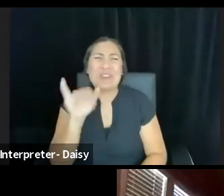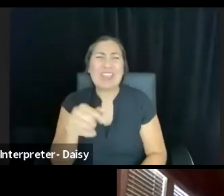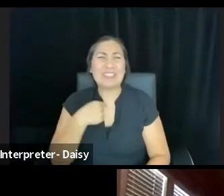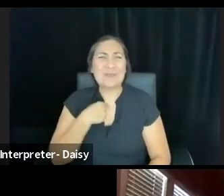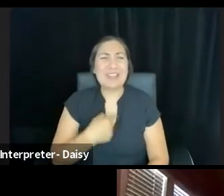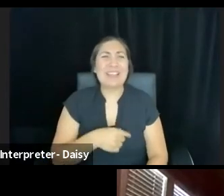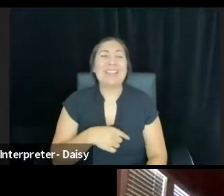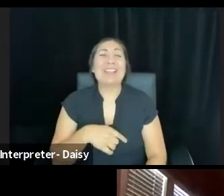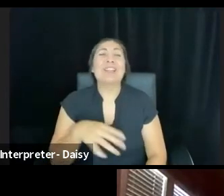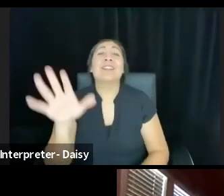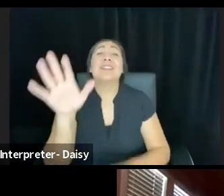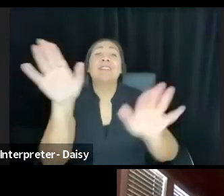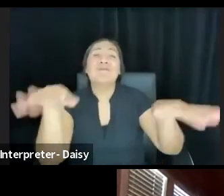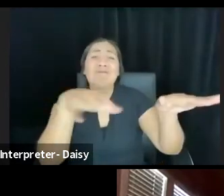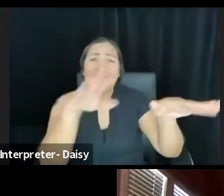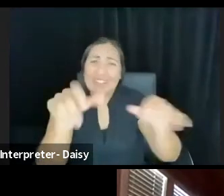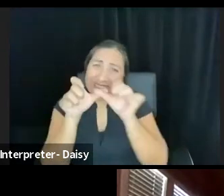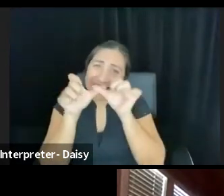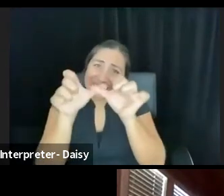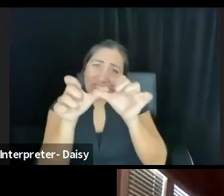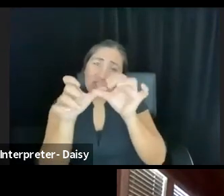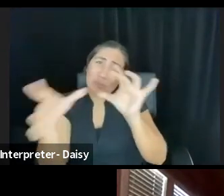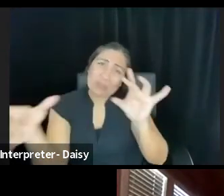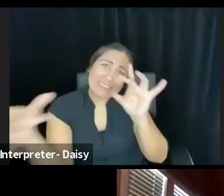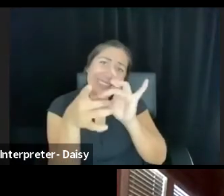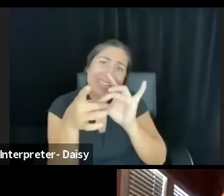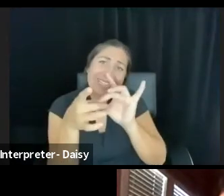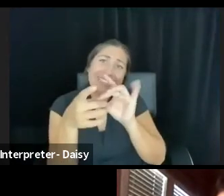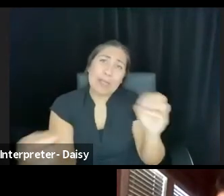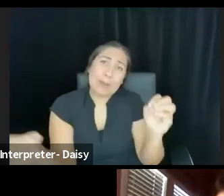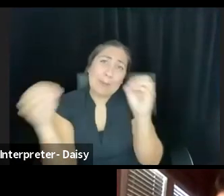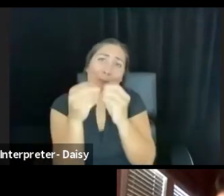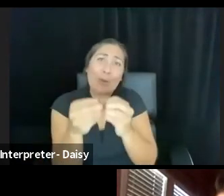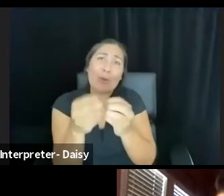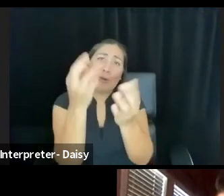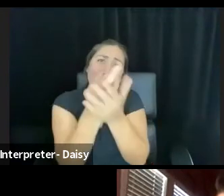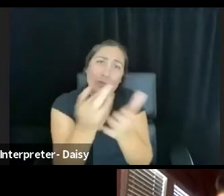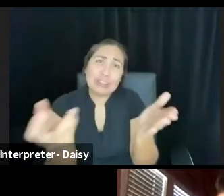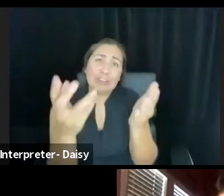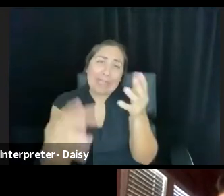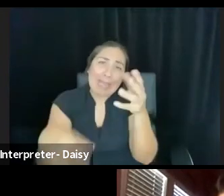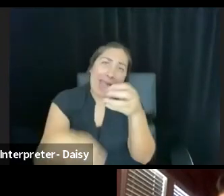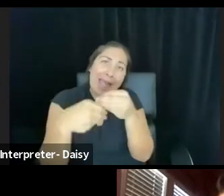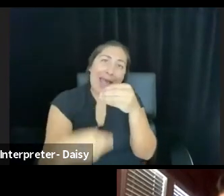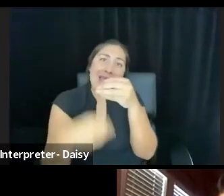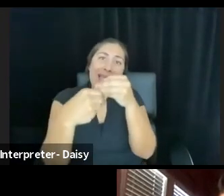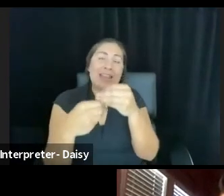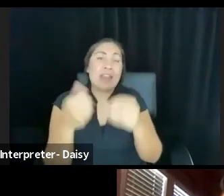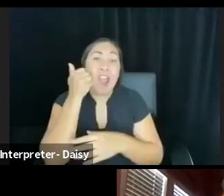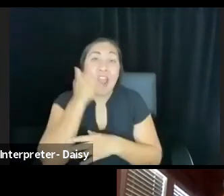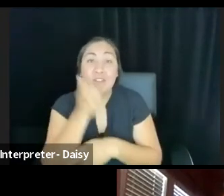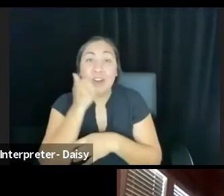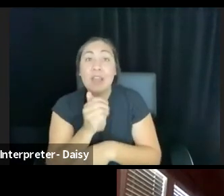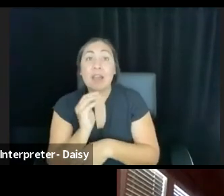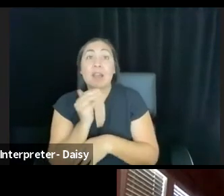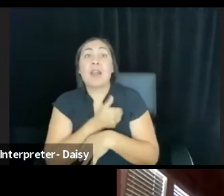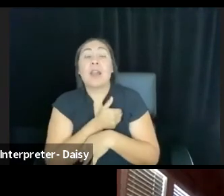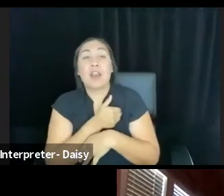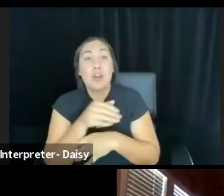Y'all keep connecting. And more resources are being added every day on our our WordPress